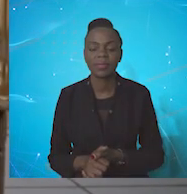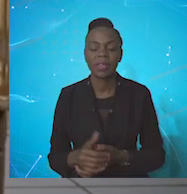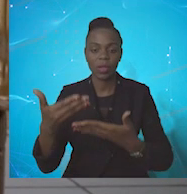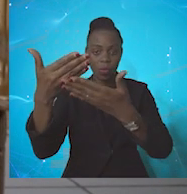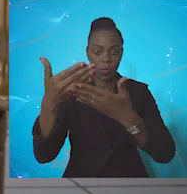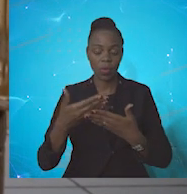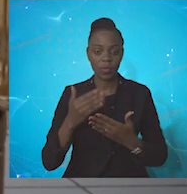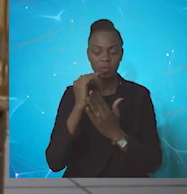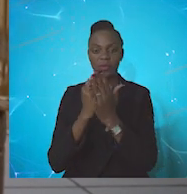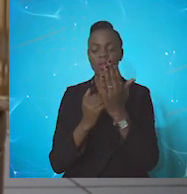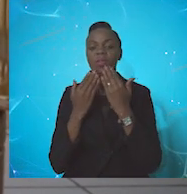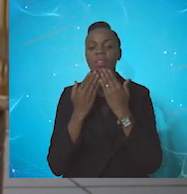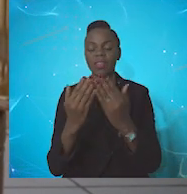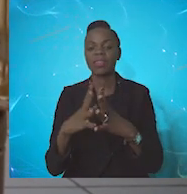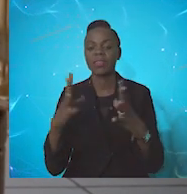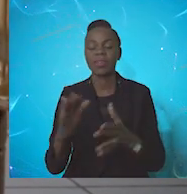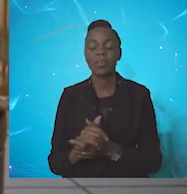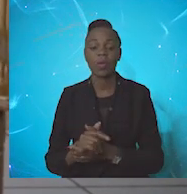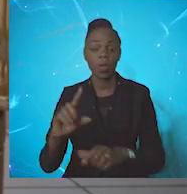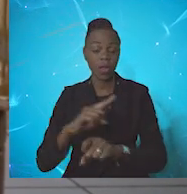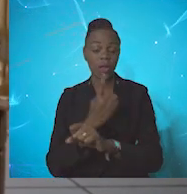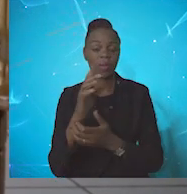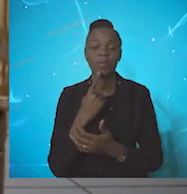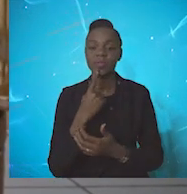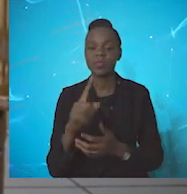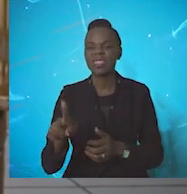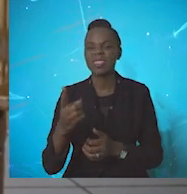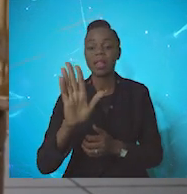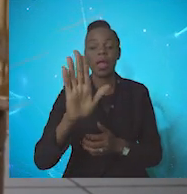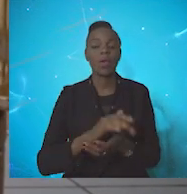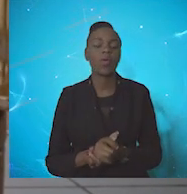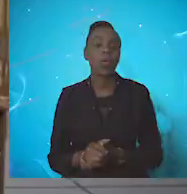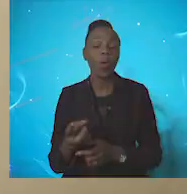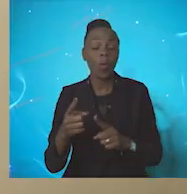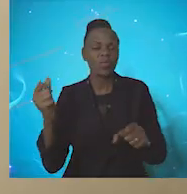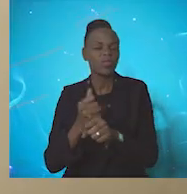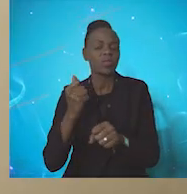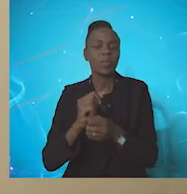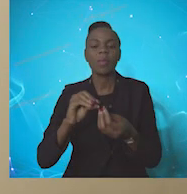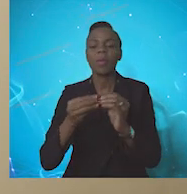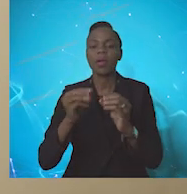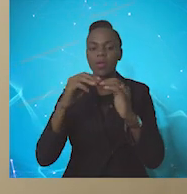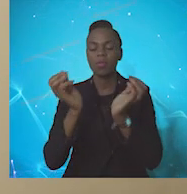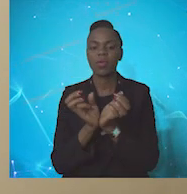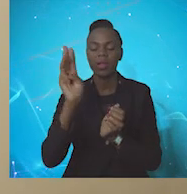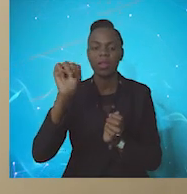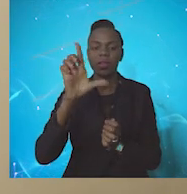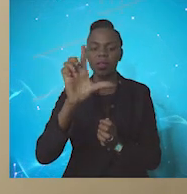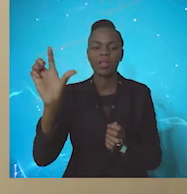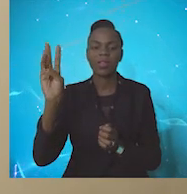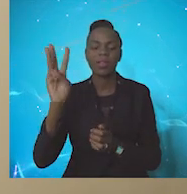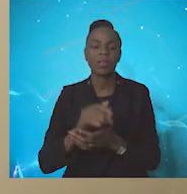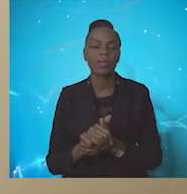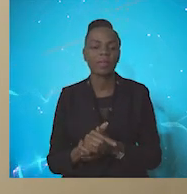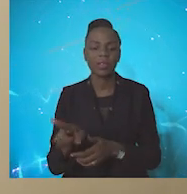Welcome to the program. Thank you very much. First of all, can you please tell us your name and your role at MLW? So my name is Dr. Elda Stiwani.